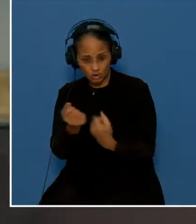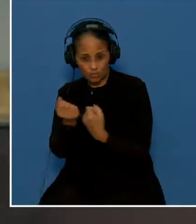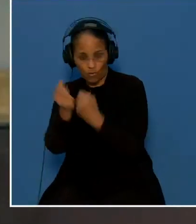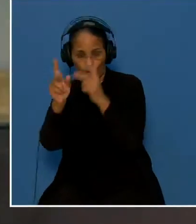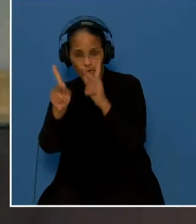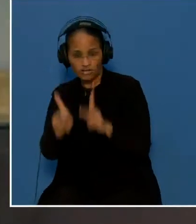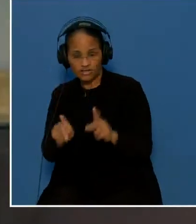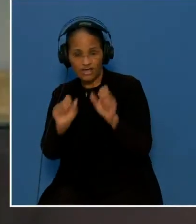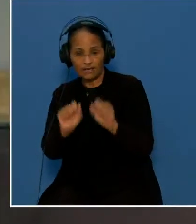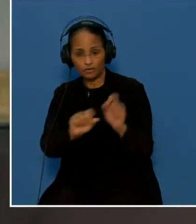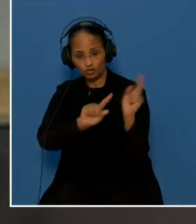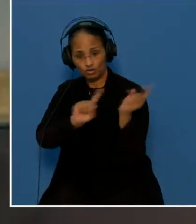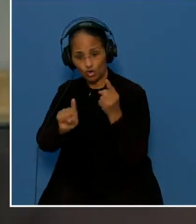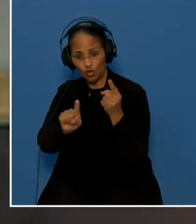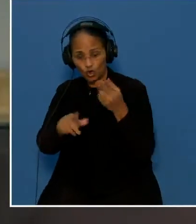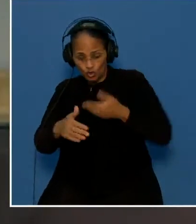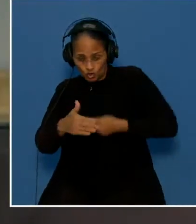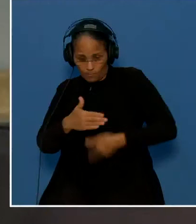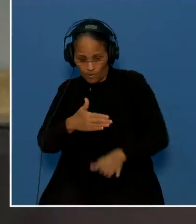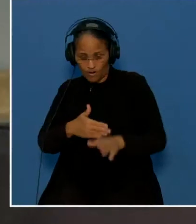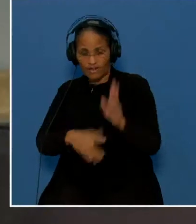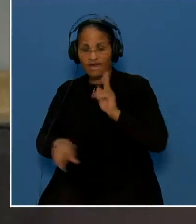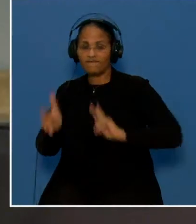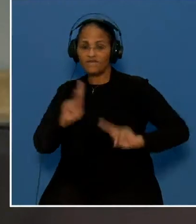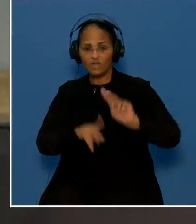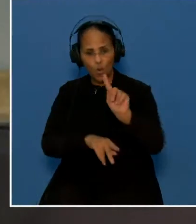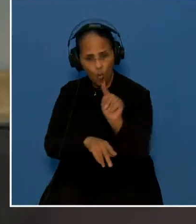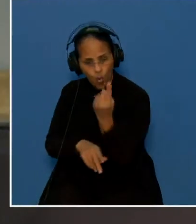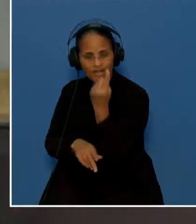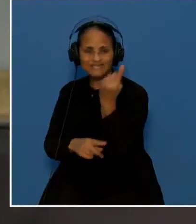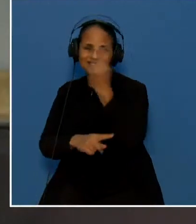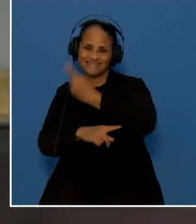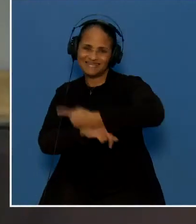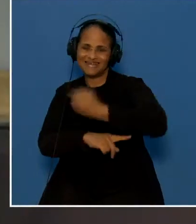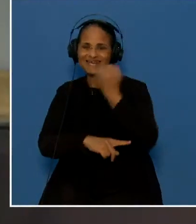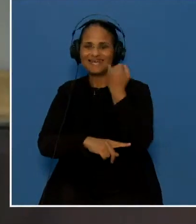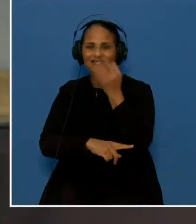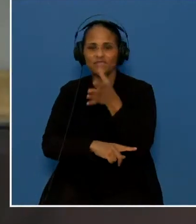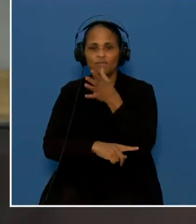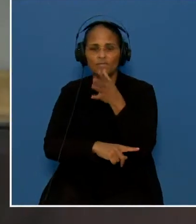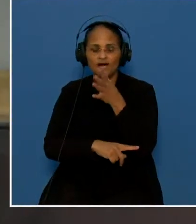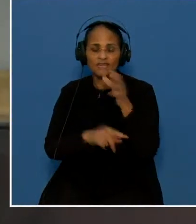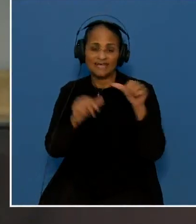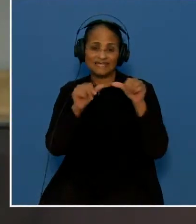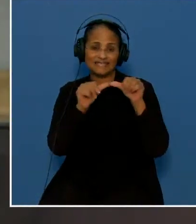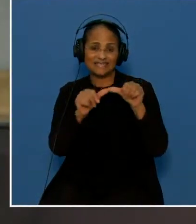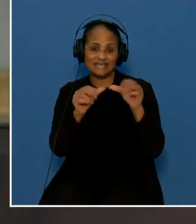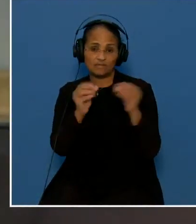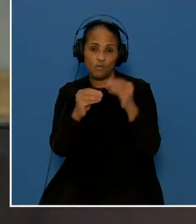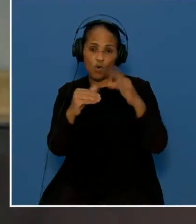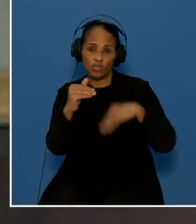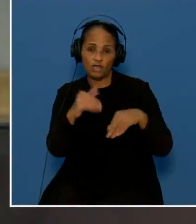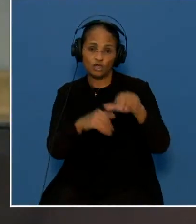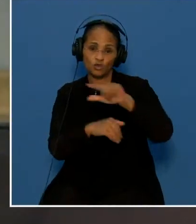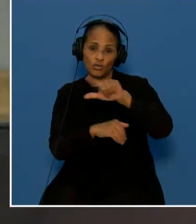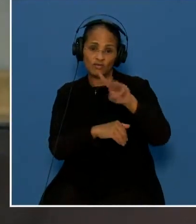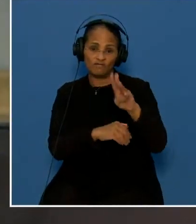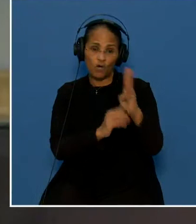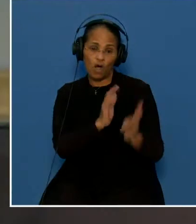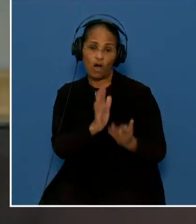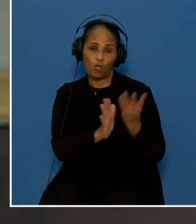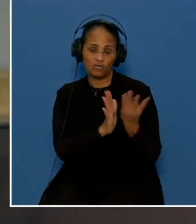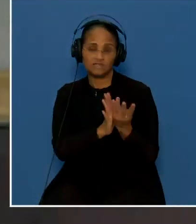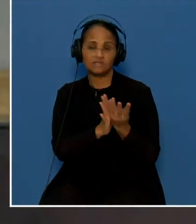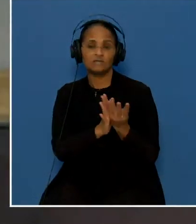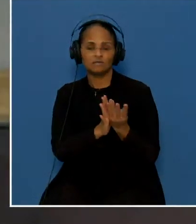person able to attend the birth and visit once a day if the mother stays longer than 24 hours. I now want to